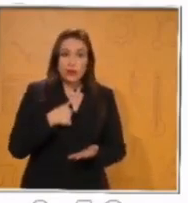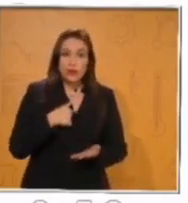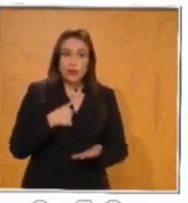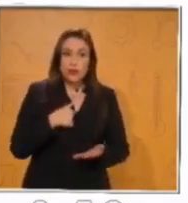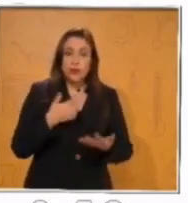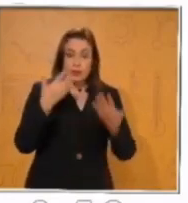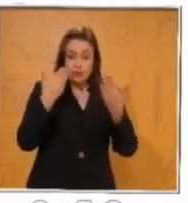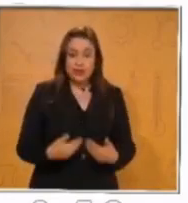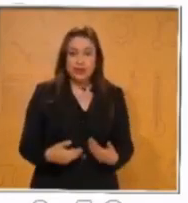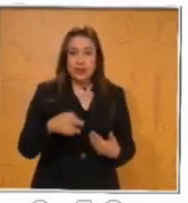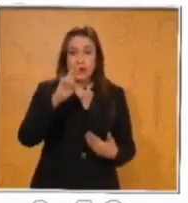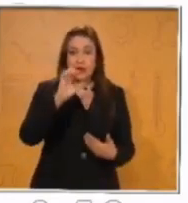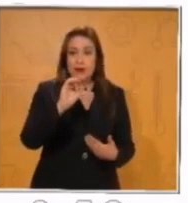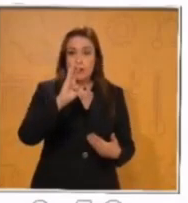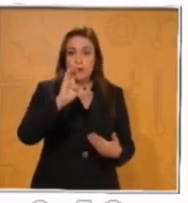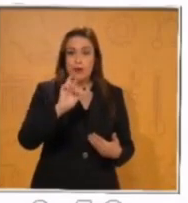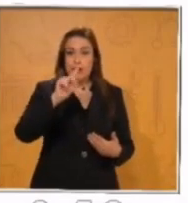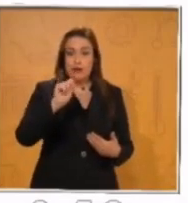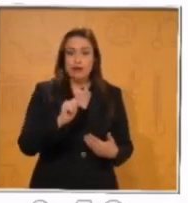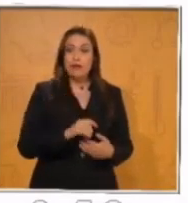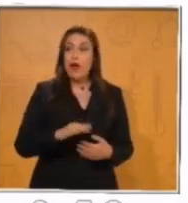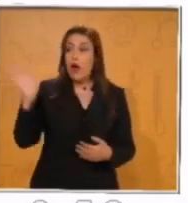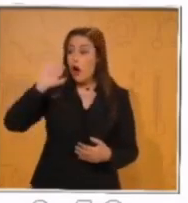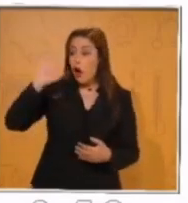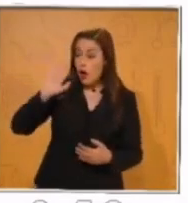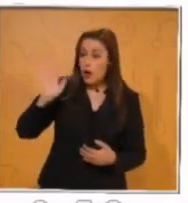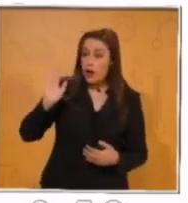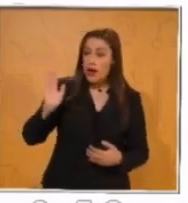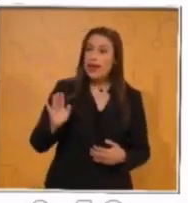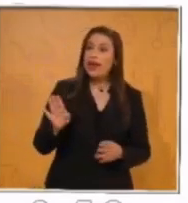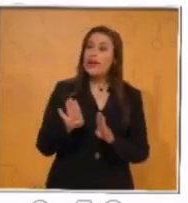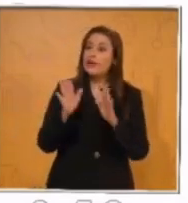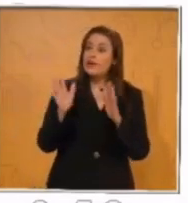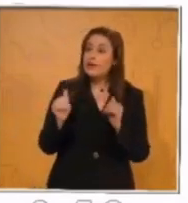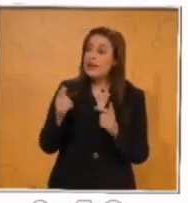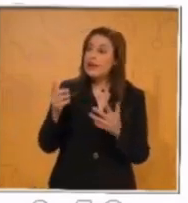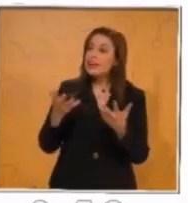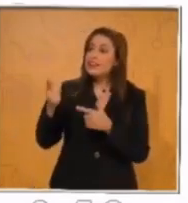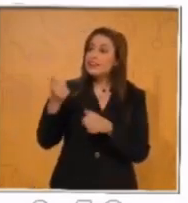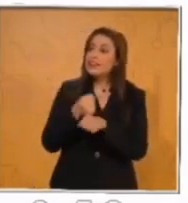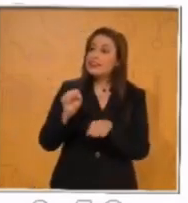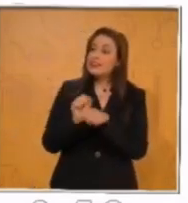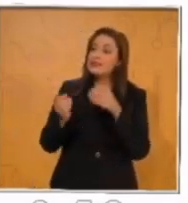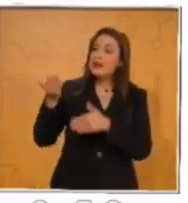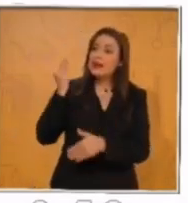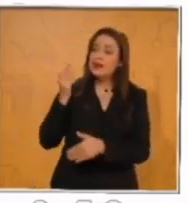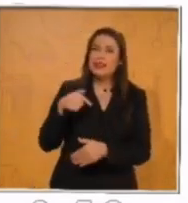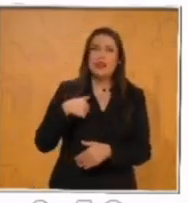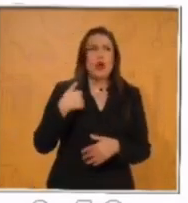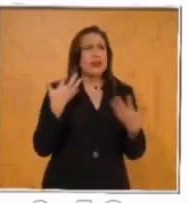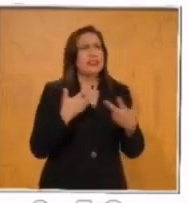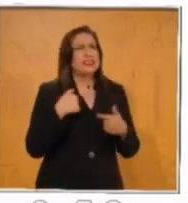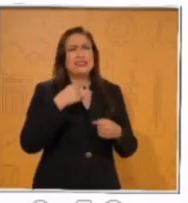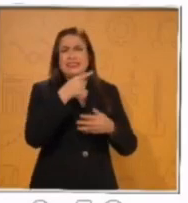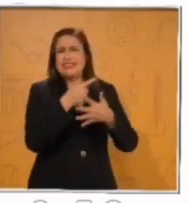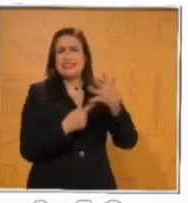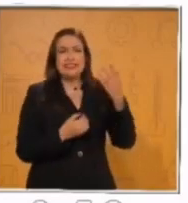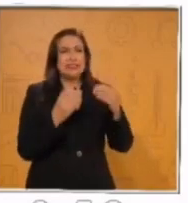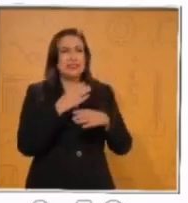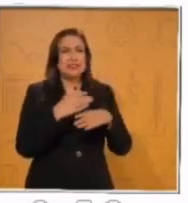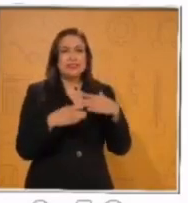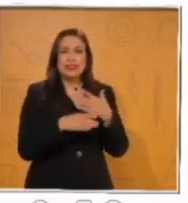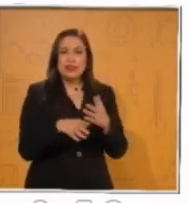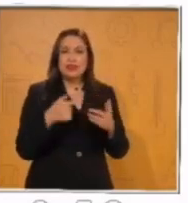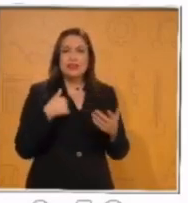Robert. Hi, Alice. What did you do last weekend? I did a lot of things. On Saturday, I